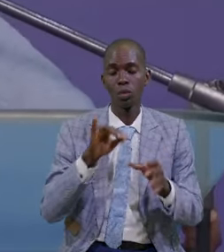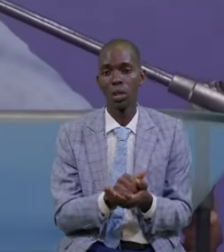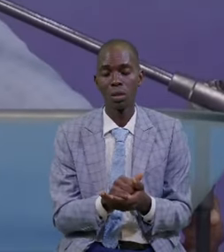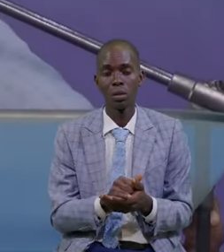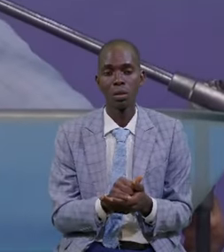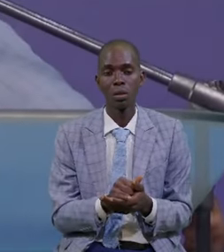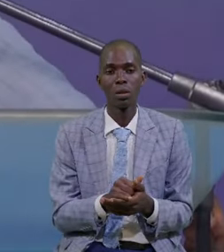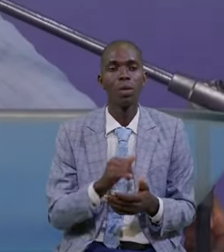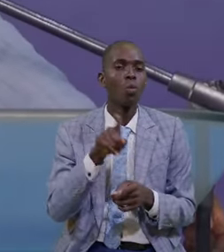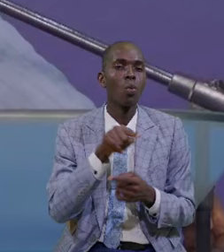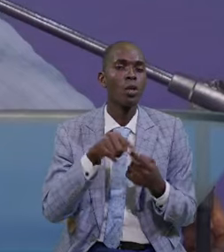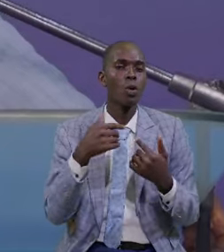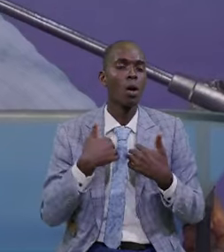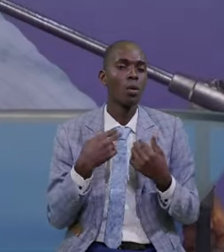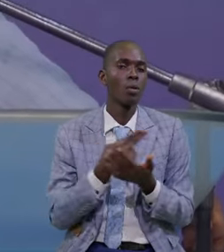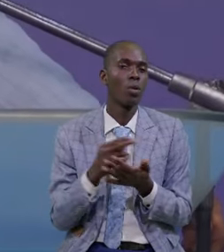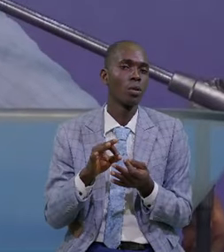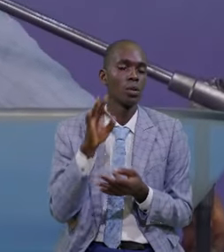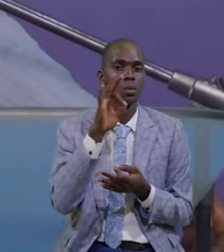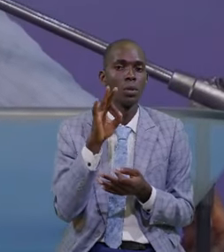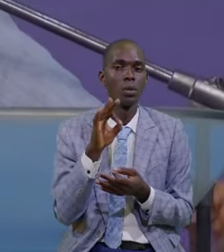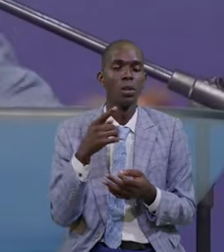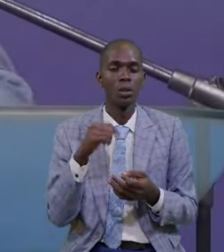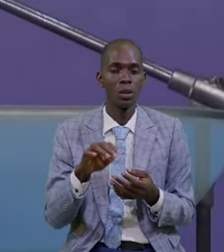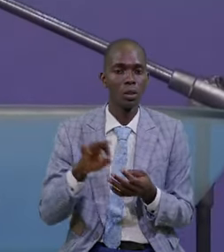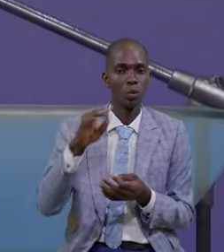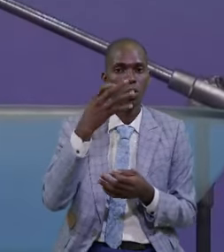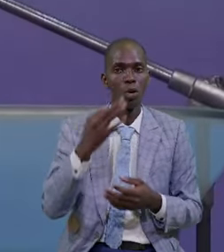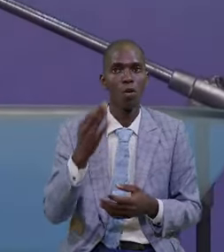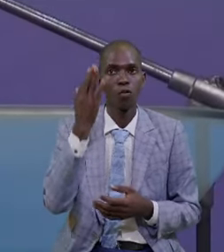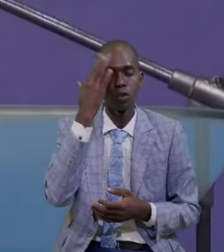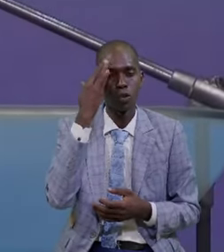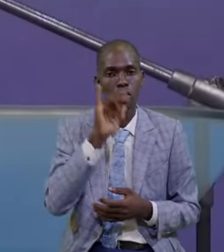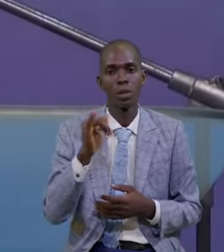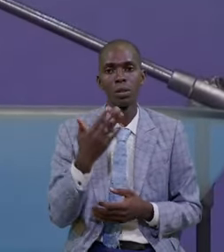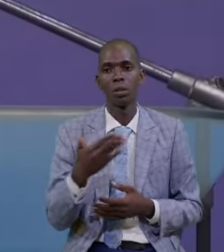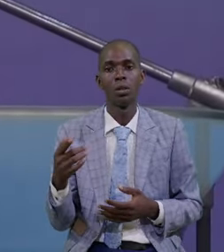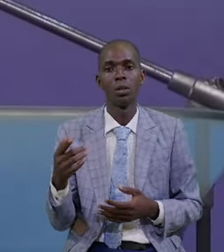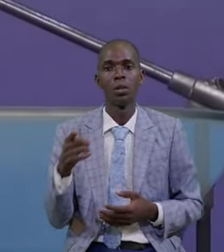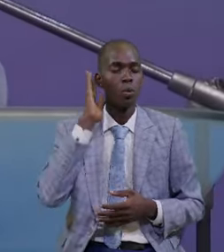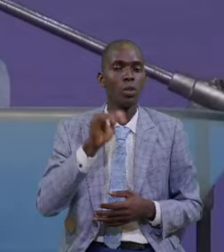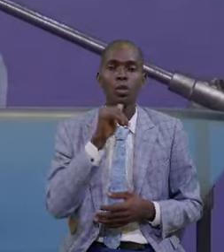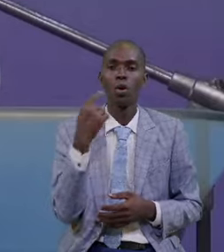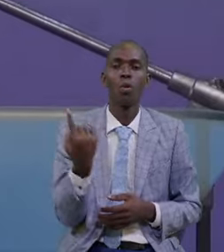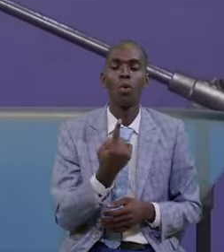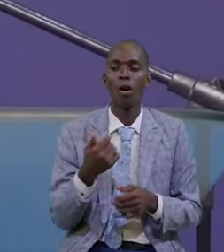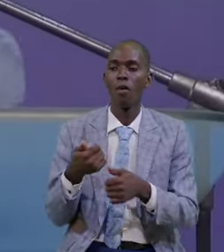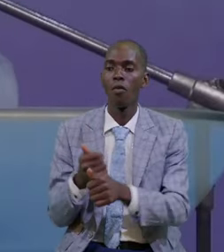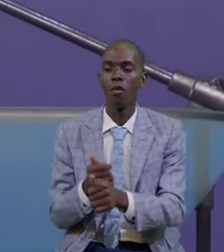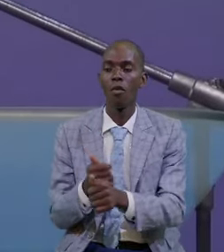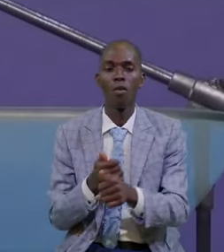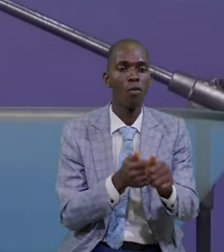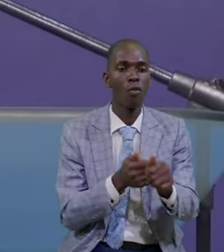discernment, the spirit of discernment. You'll not just be following people and